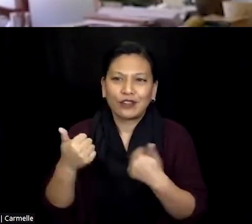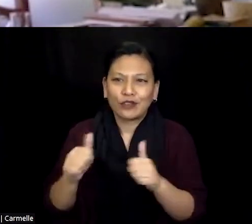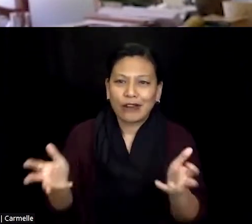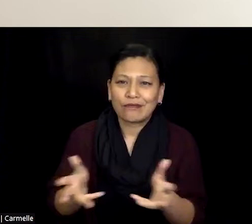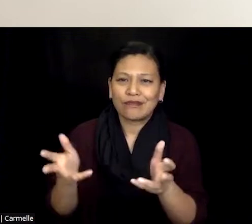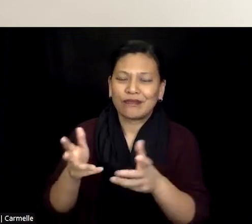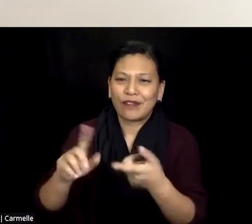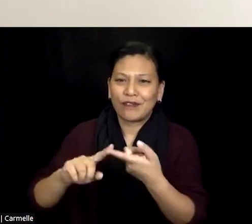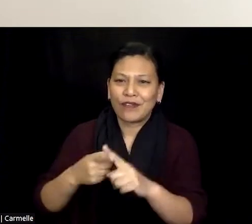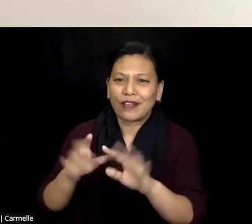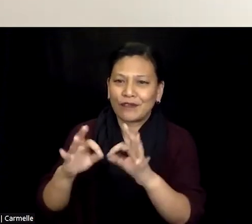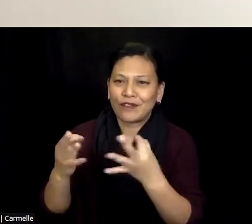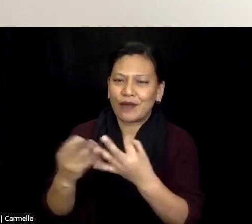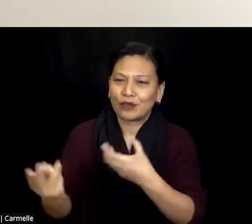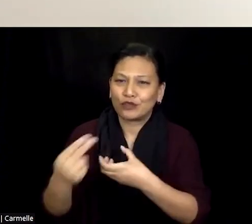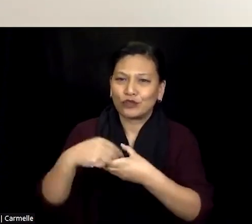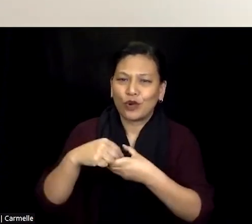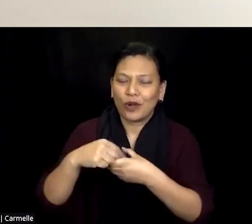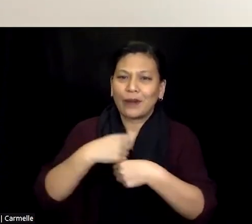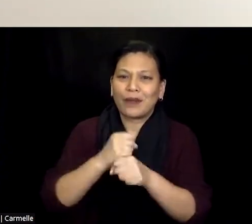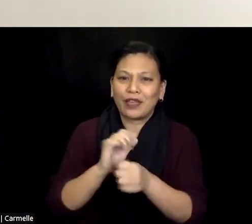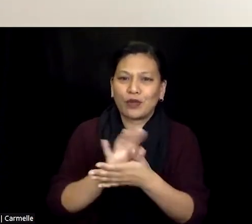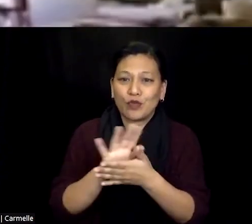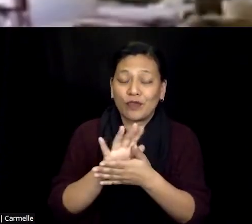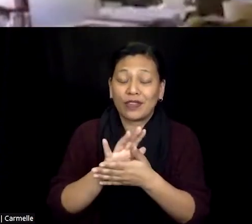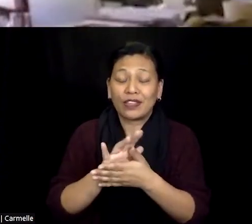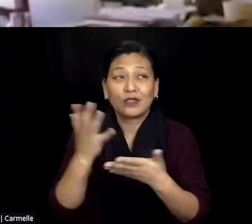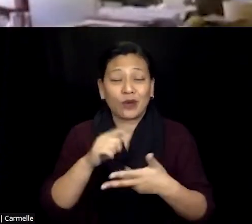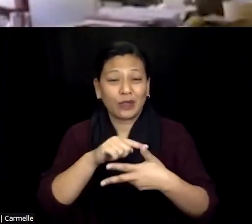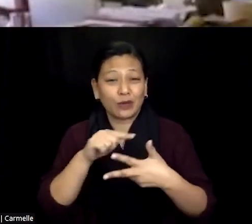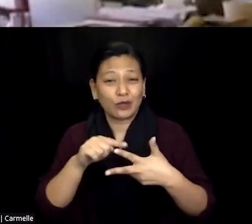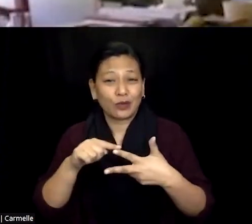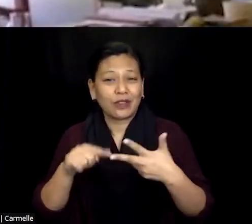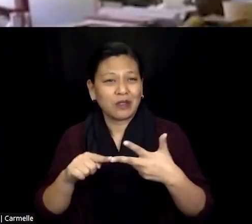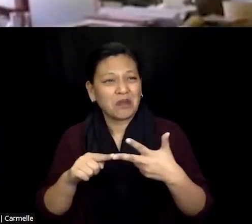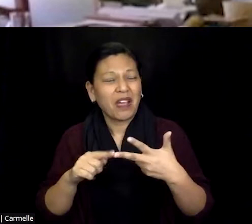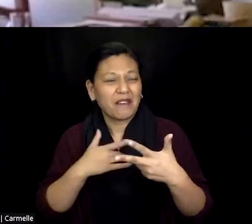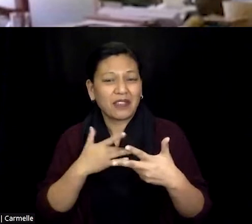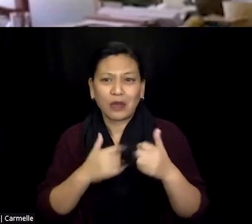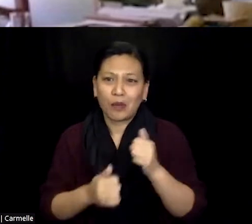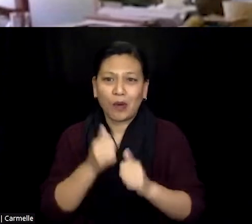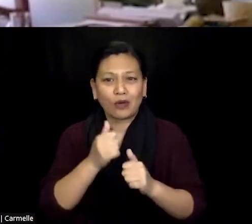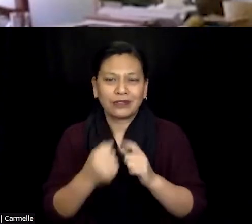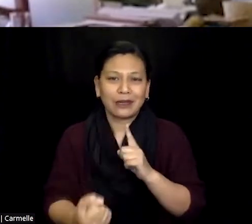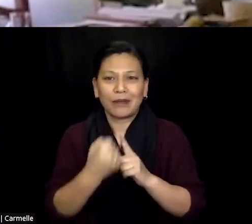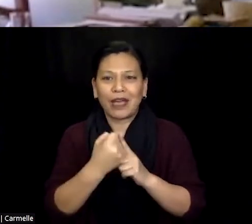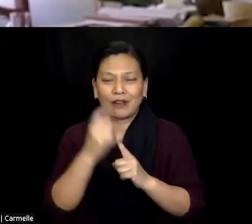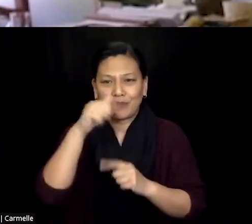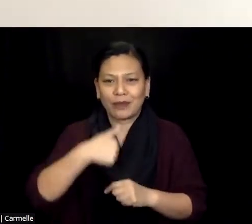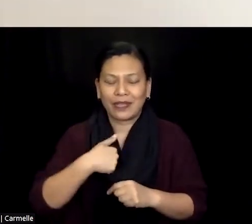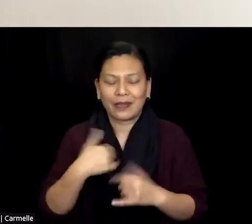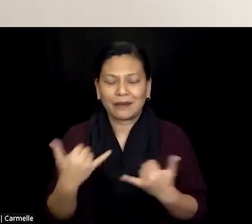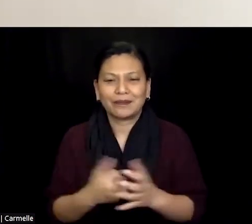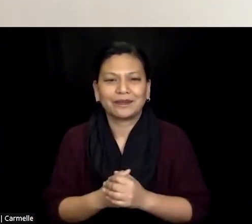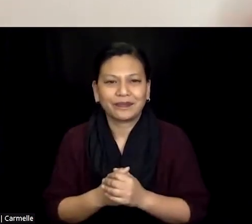movie and play on the world stage. And so those three movies, I think, are probably the most contributive ones to me and where I am now. You